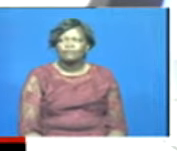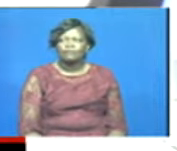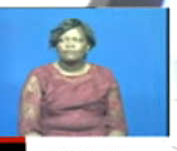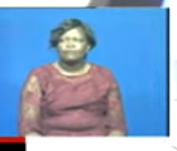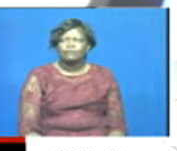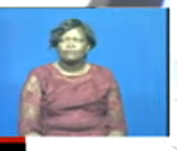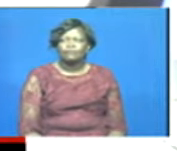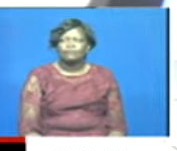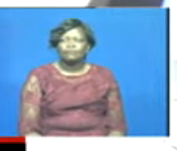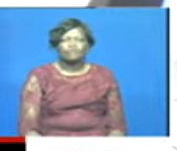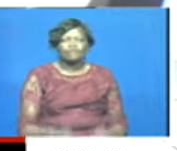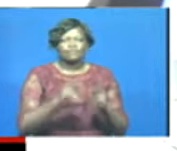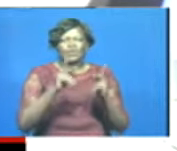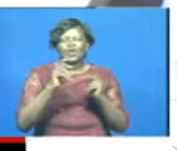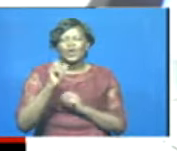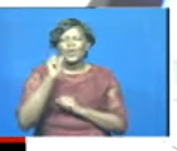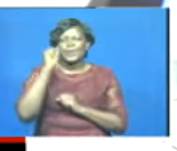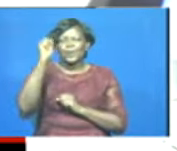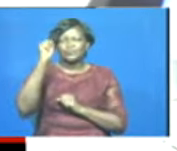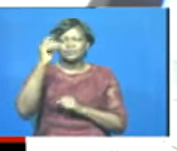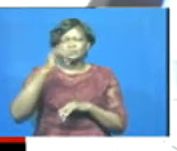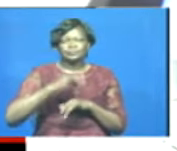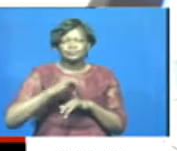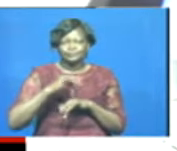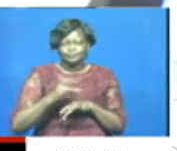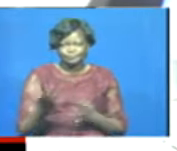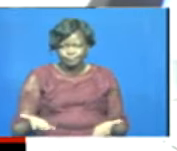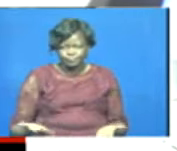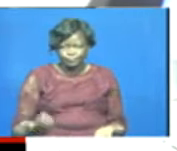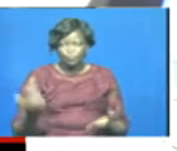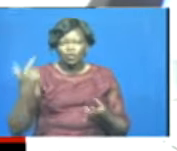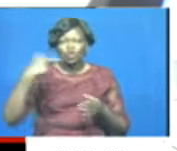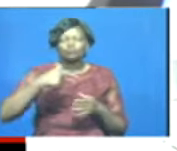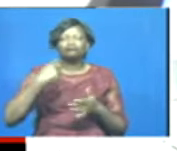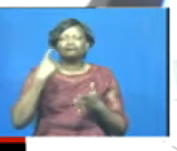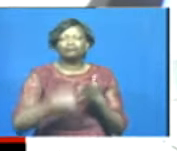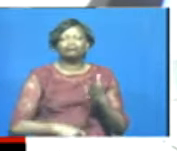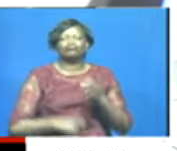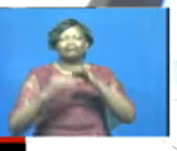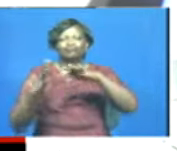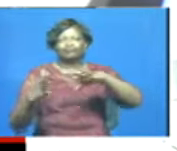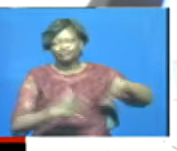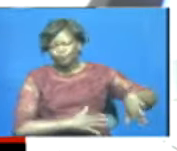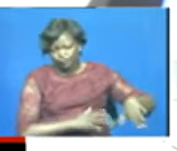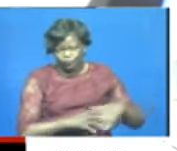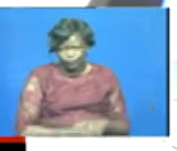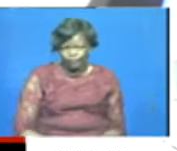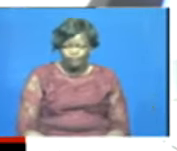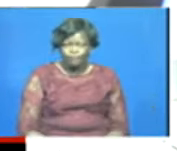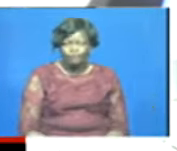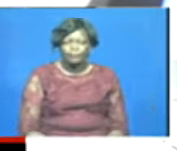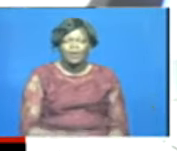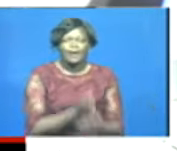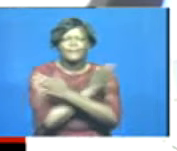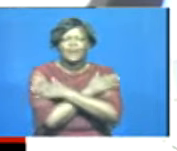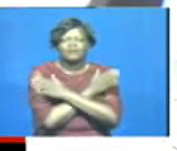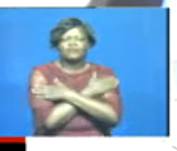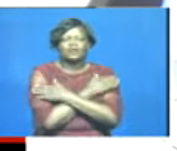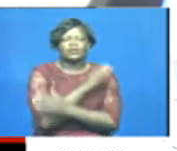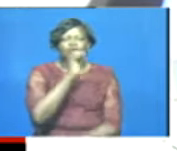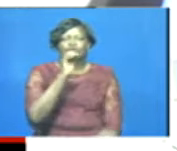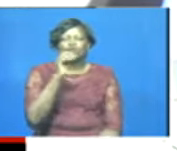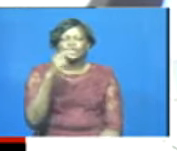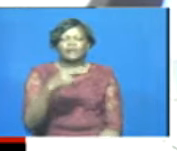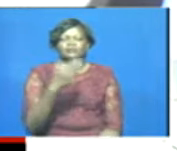Well, the geopolitics there affecting the oil prices. Let's now cross over to Kisumu County, where my colleague Wycliffe Okech